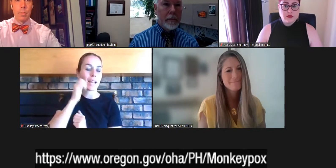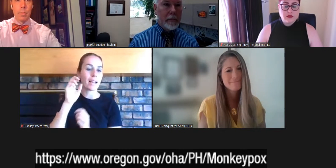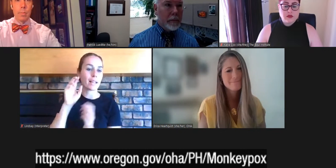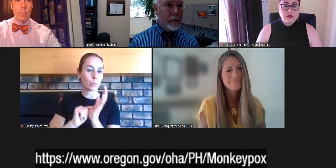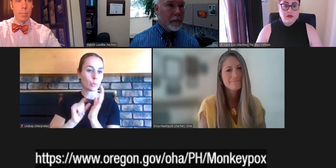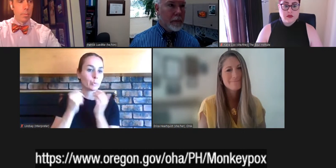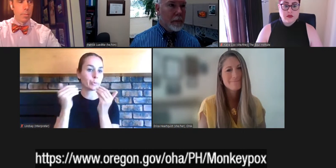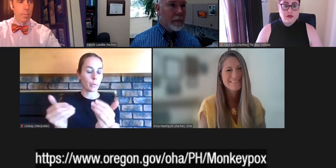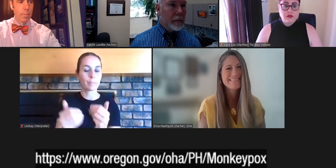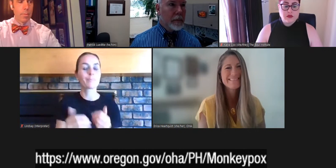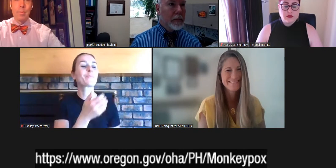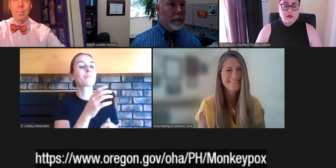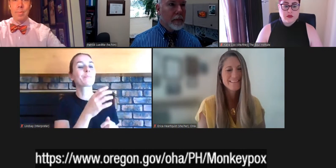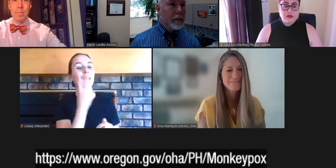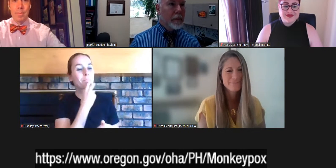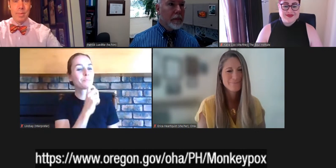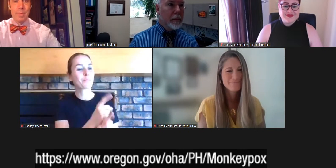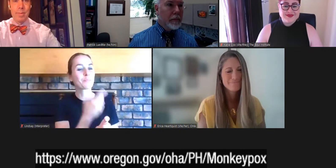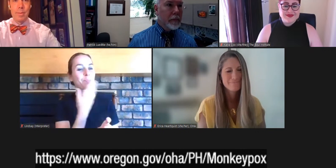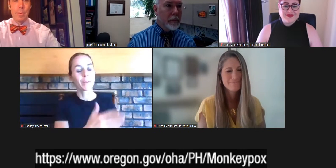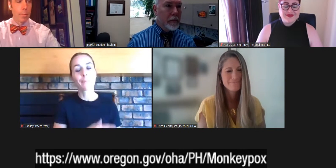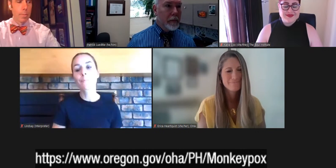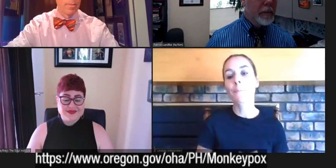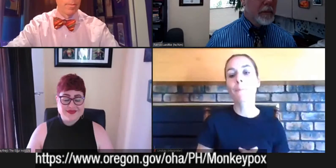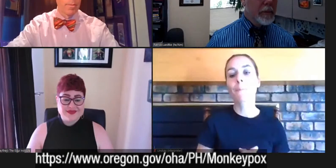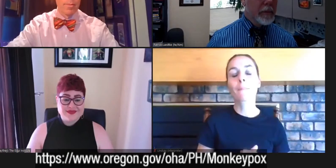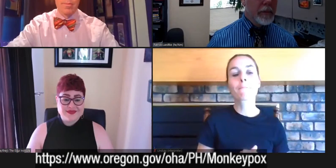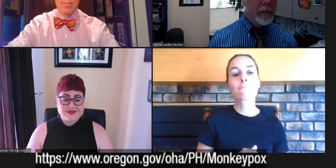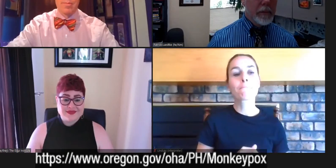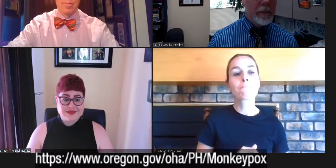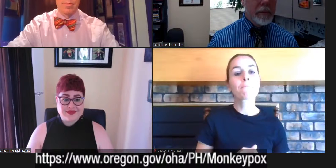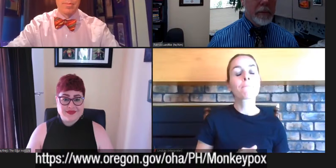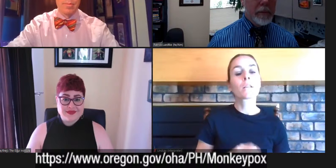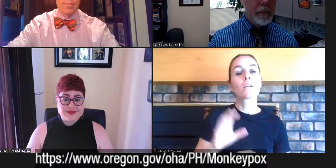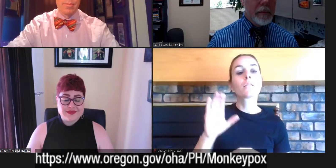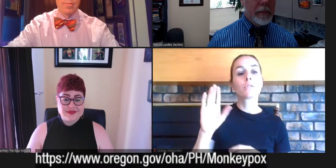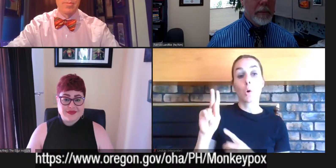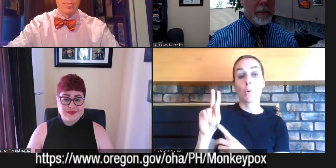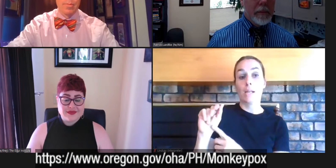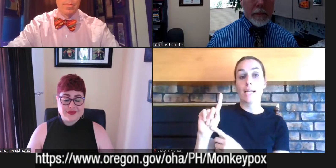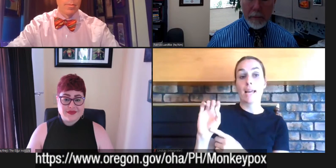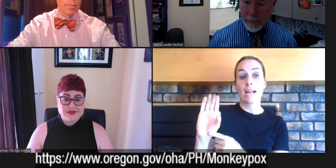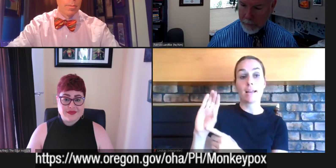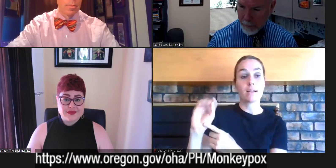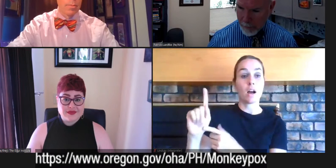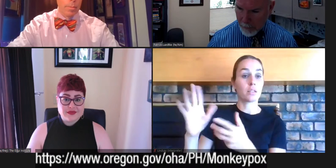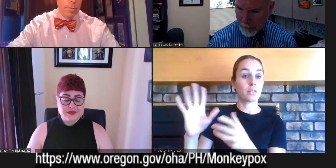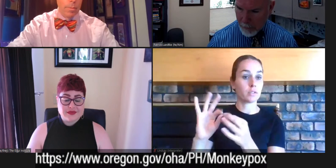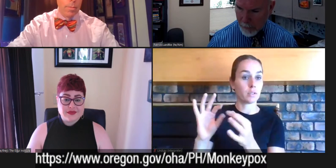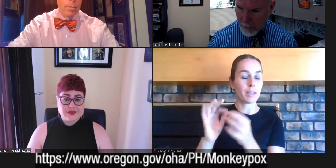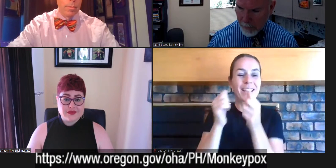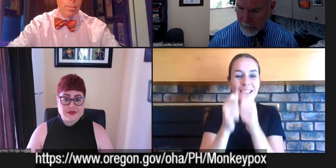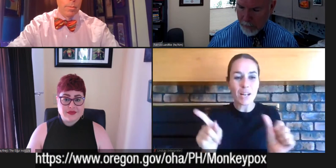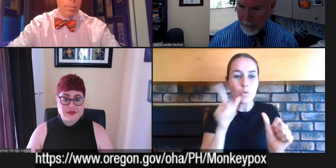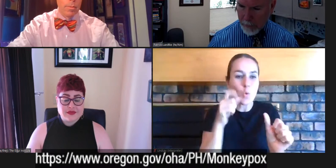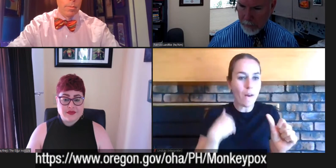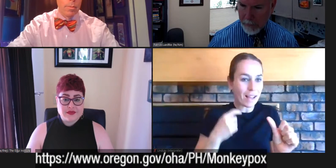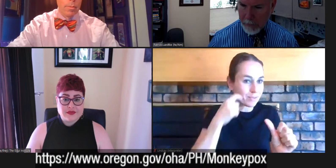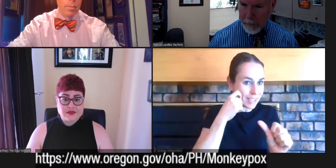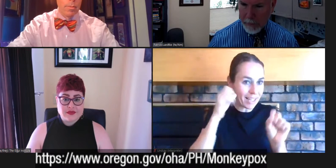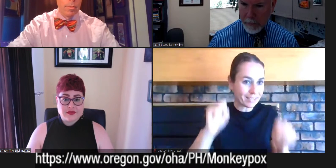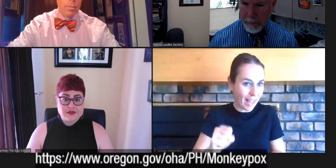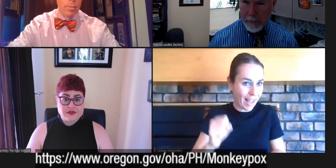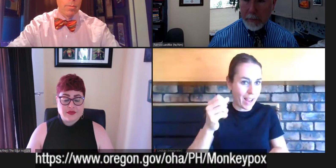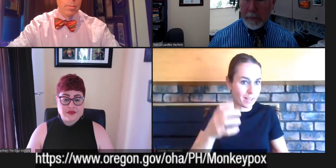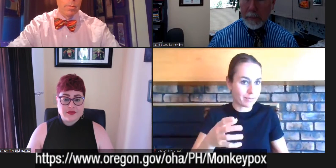Yeah, that was correct. Good job. So as Katie Cox said, anyone with skin can contract this disease. School is coming